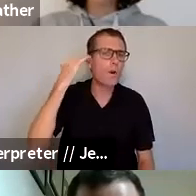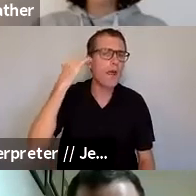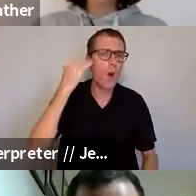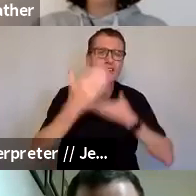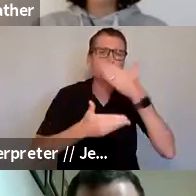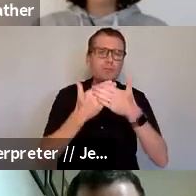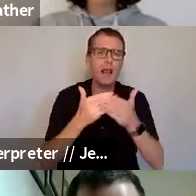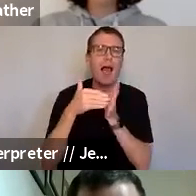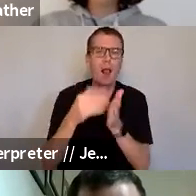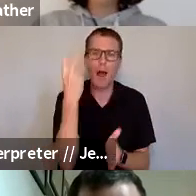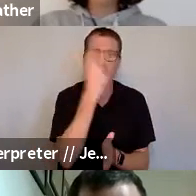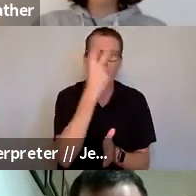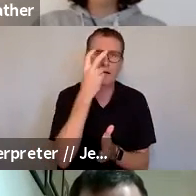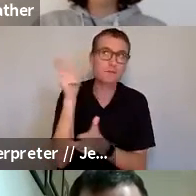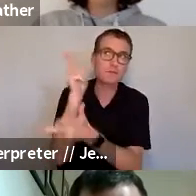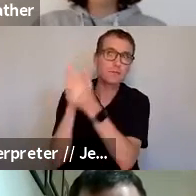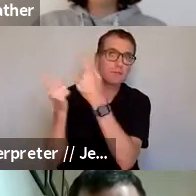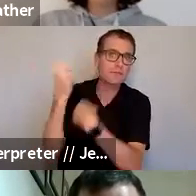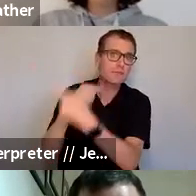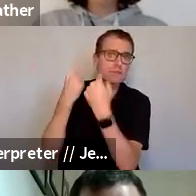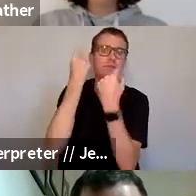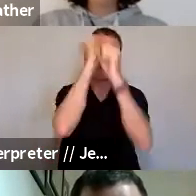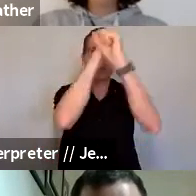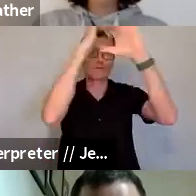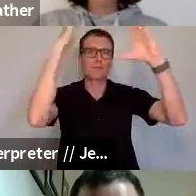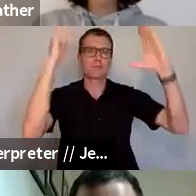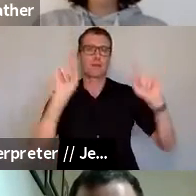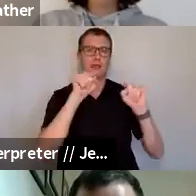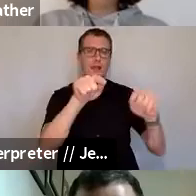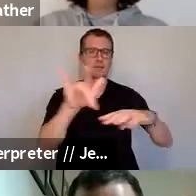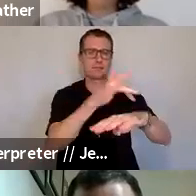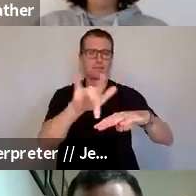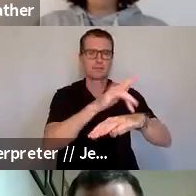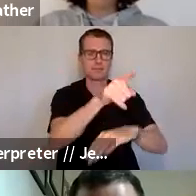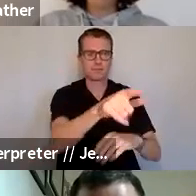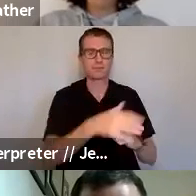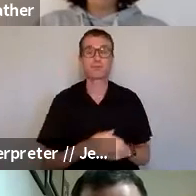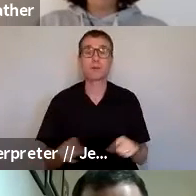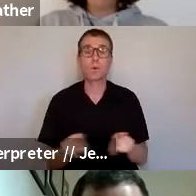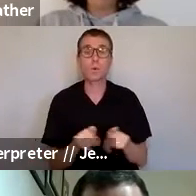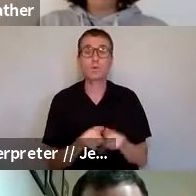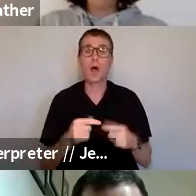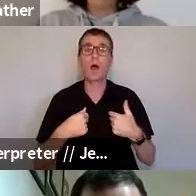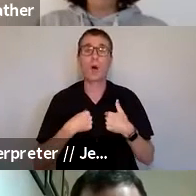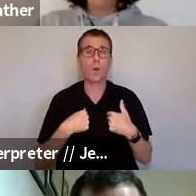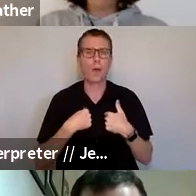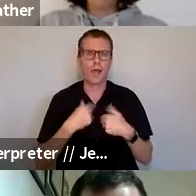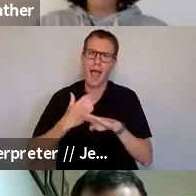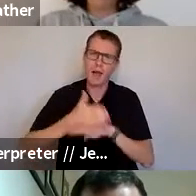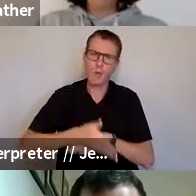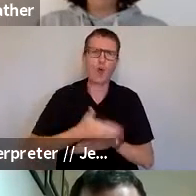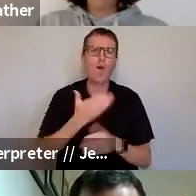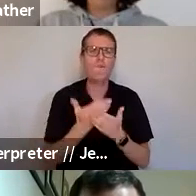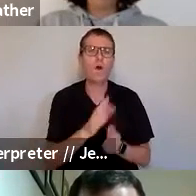we also have recently been working very hard with children's autism and revisiting